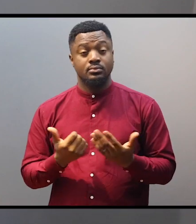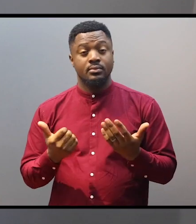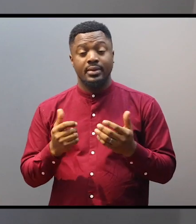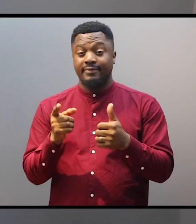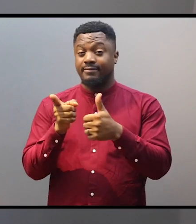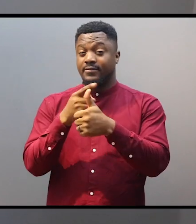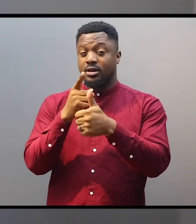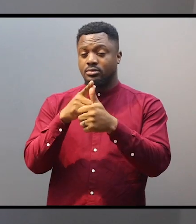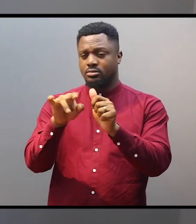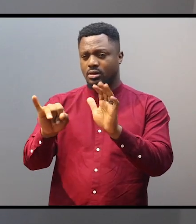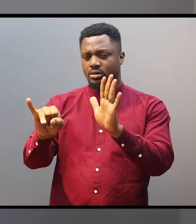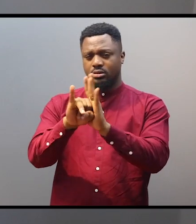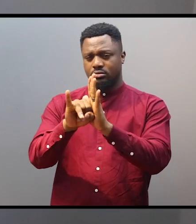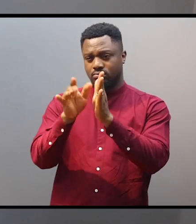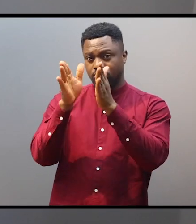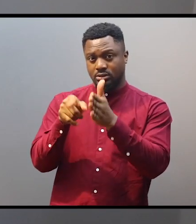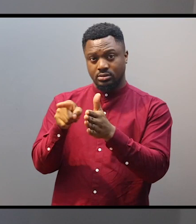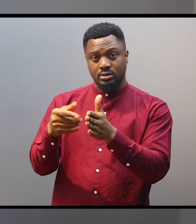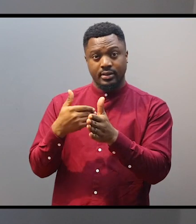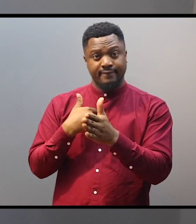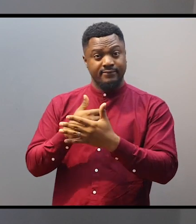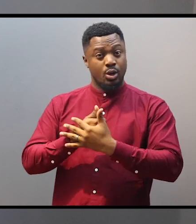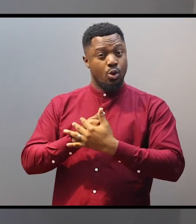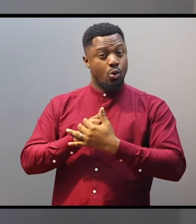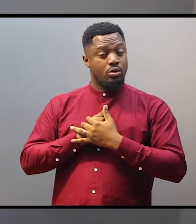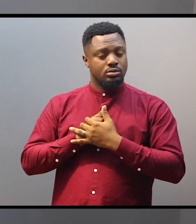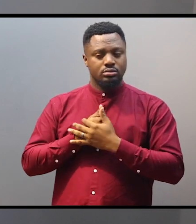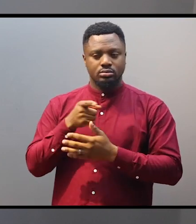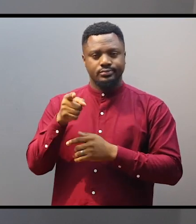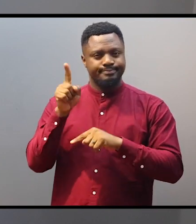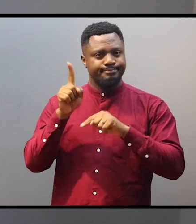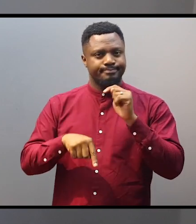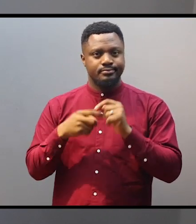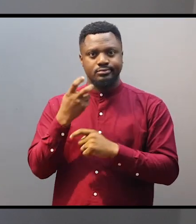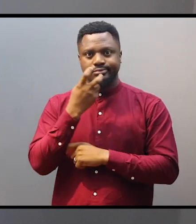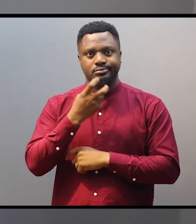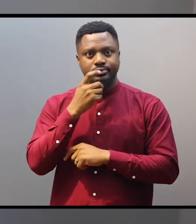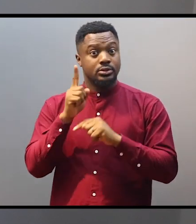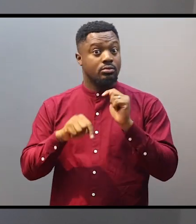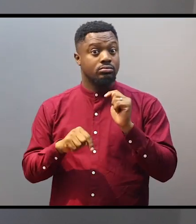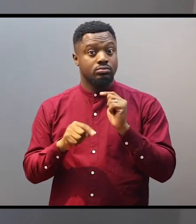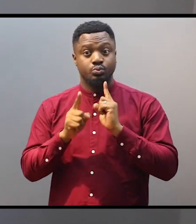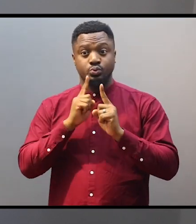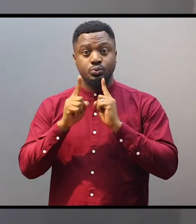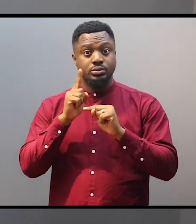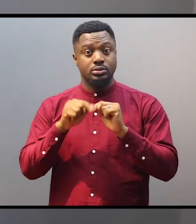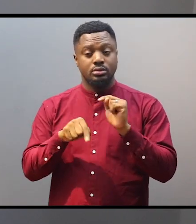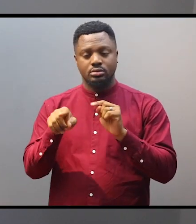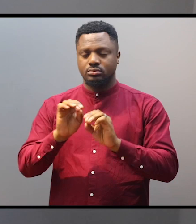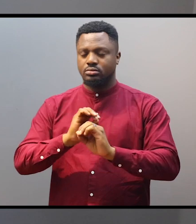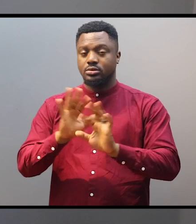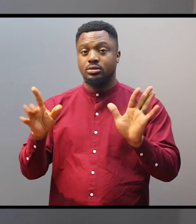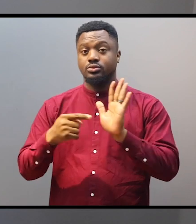The very first thing most people would notice is inability to talk. So that is